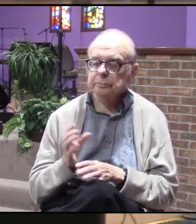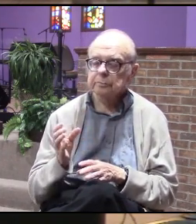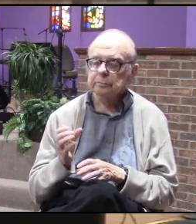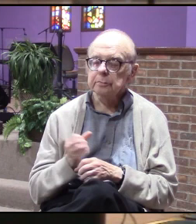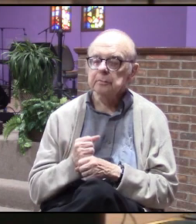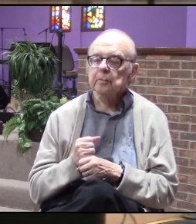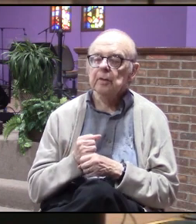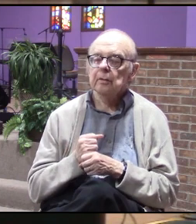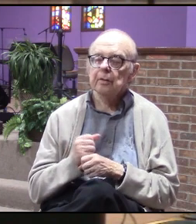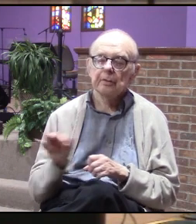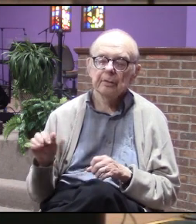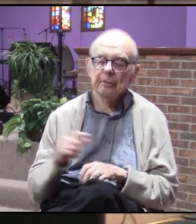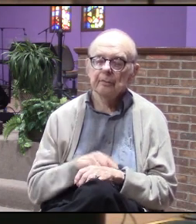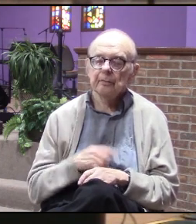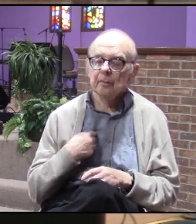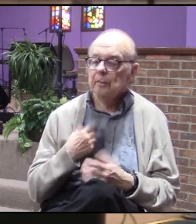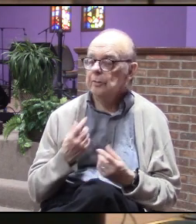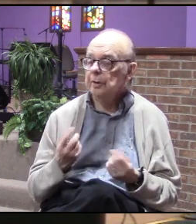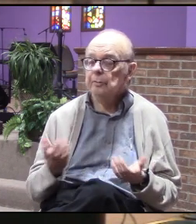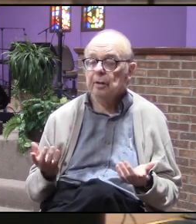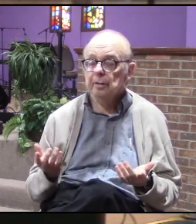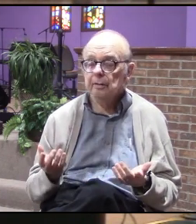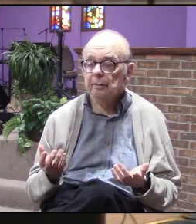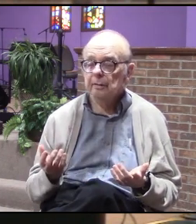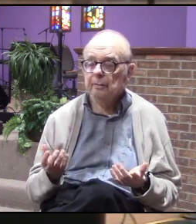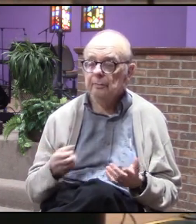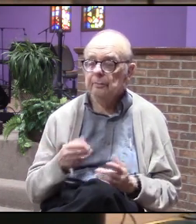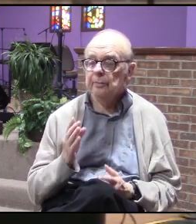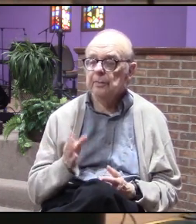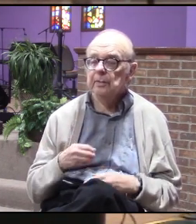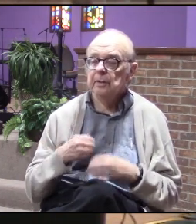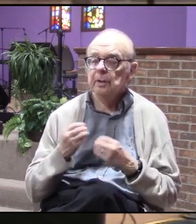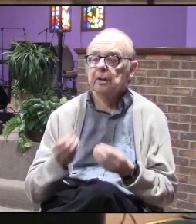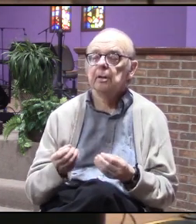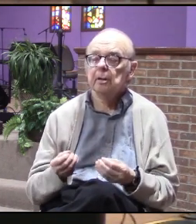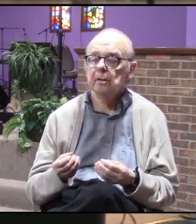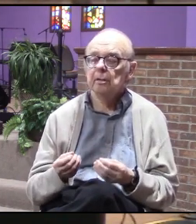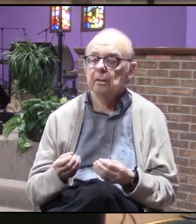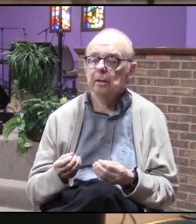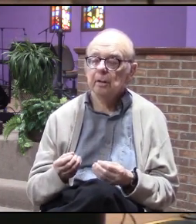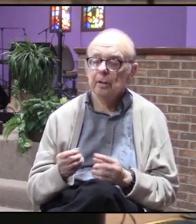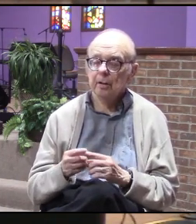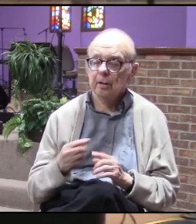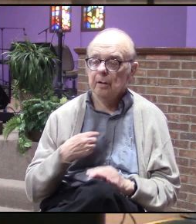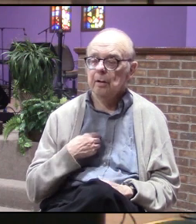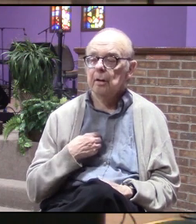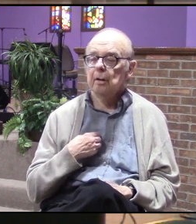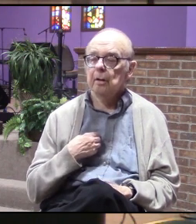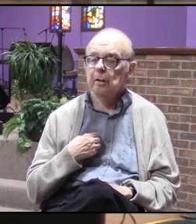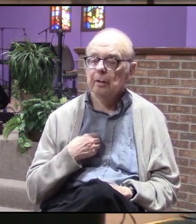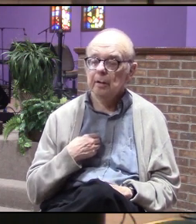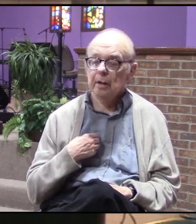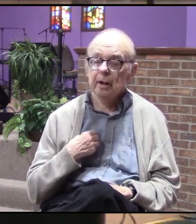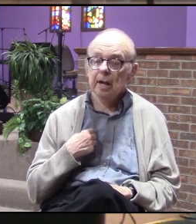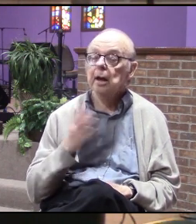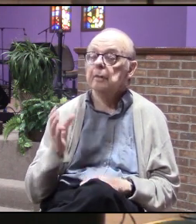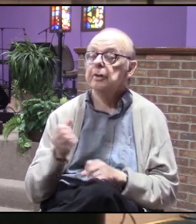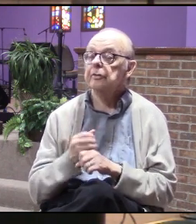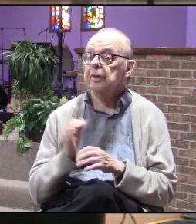at the same time. What am I doing? God is giving to me, and I'm